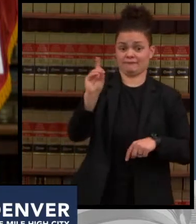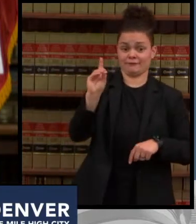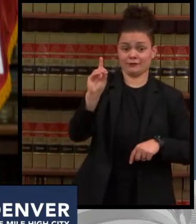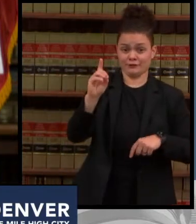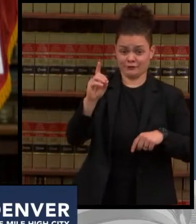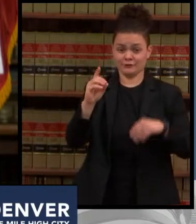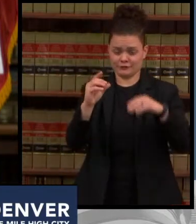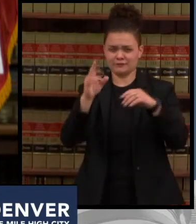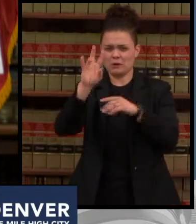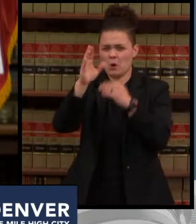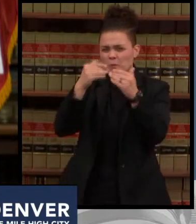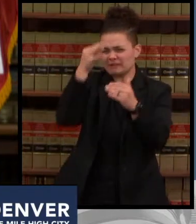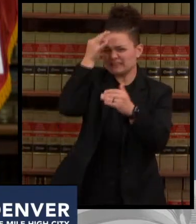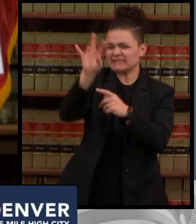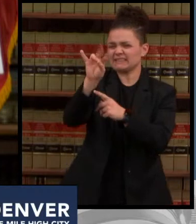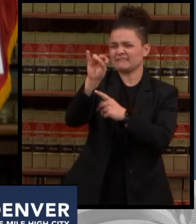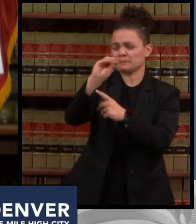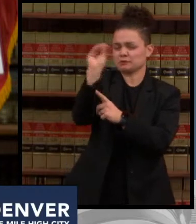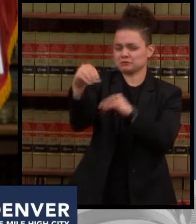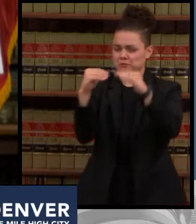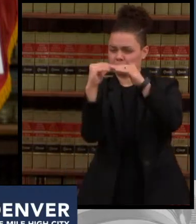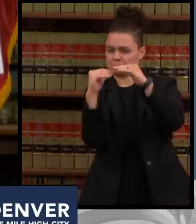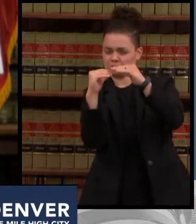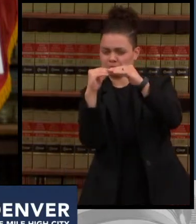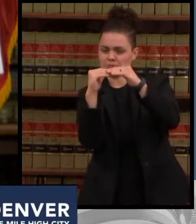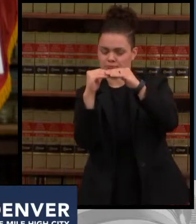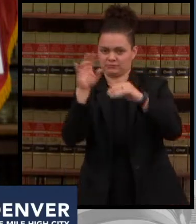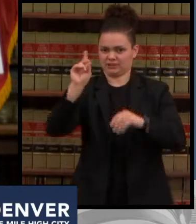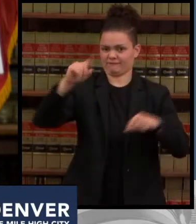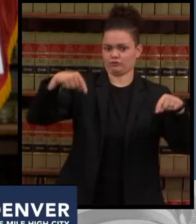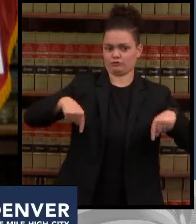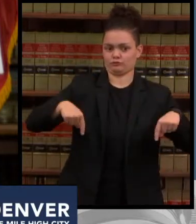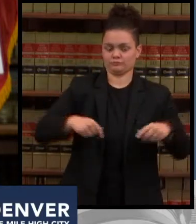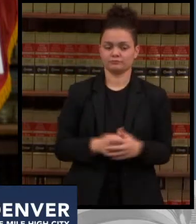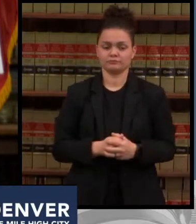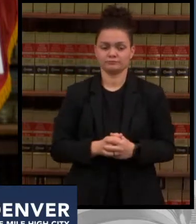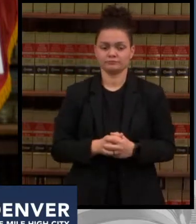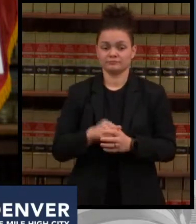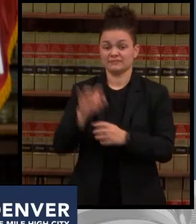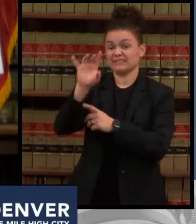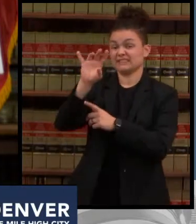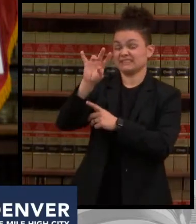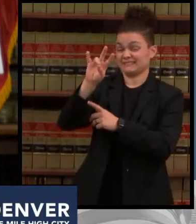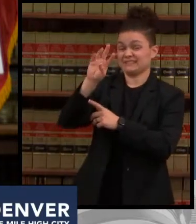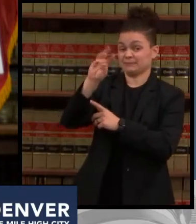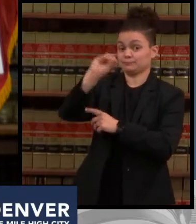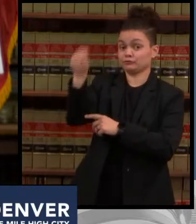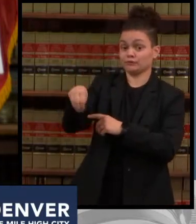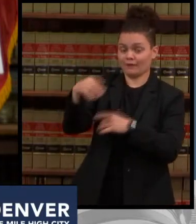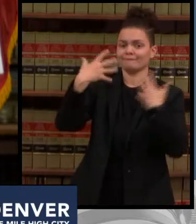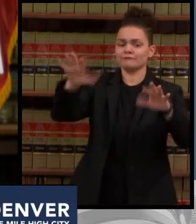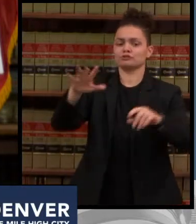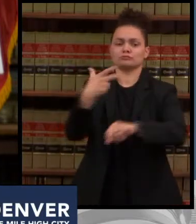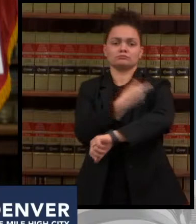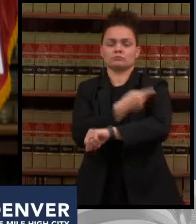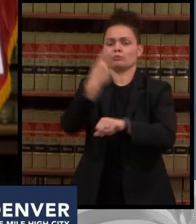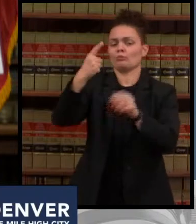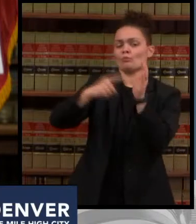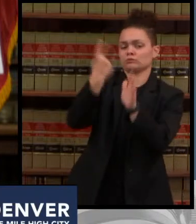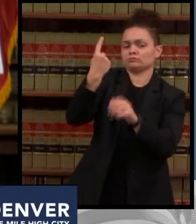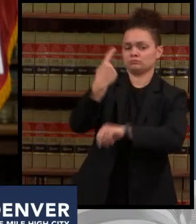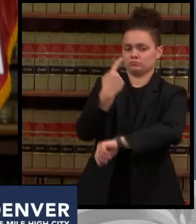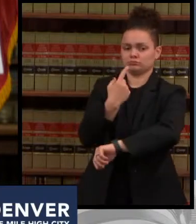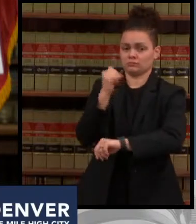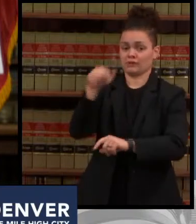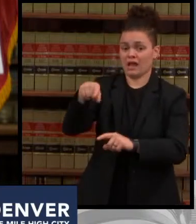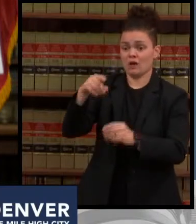residents being fully vaccinated. 76% have at least one dose, and that number will continue to climb as more of our youngest